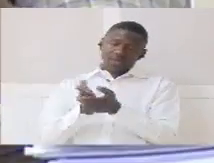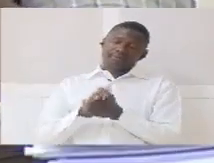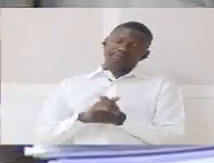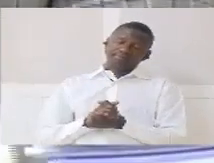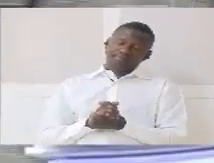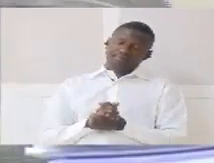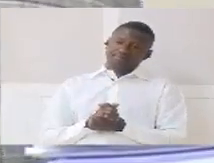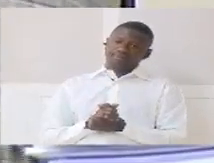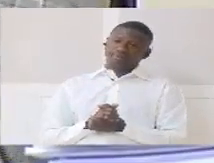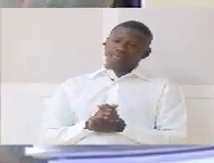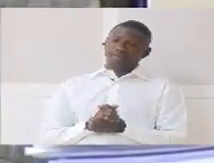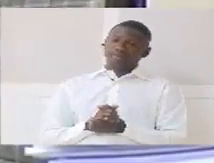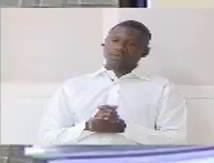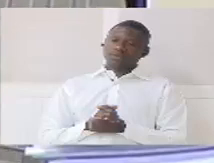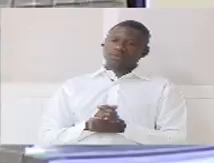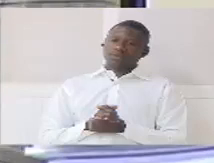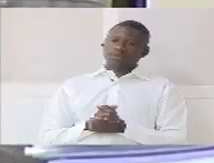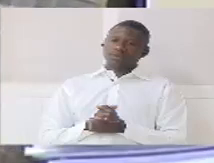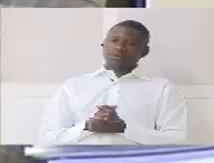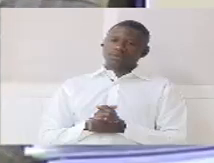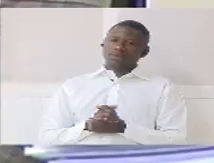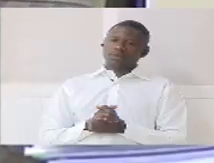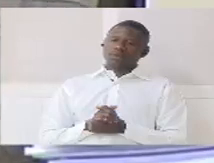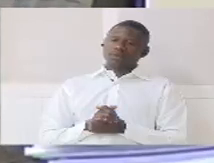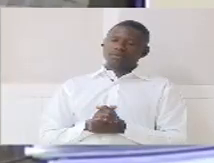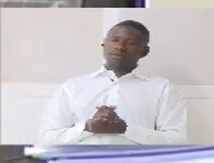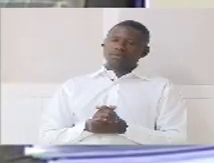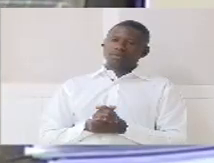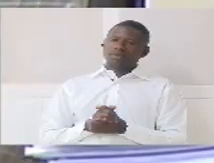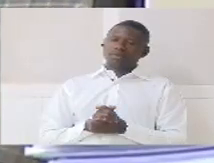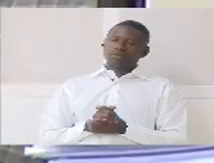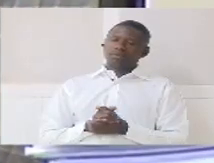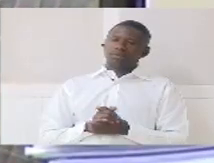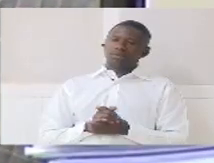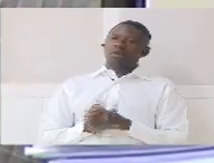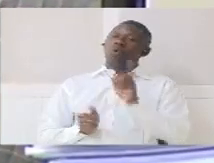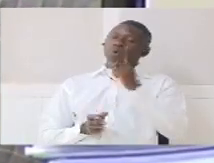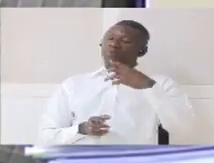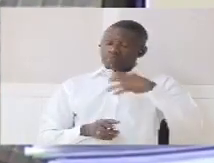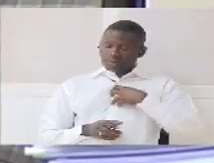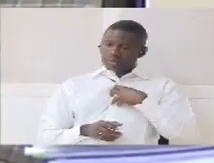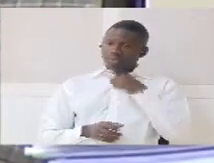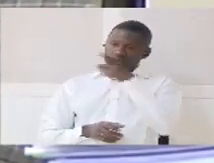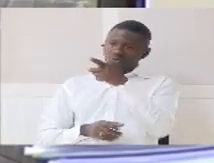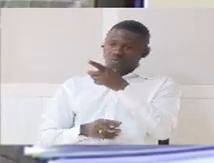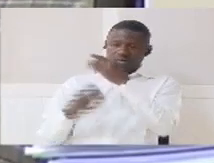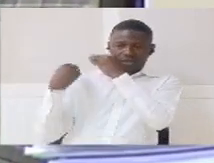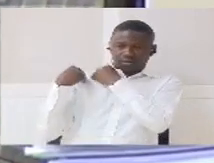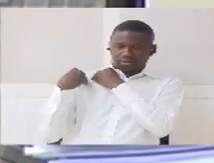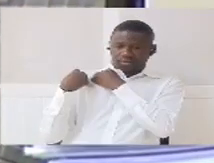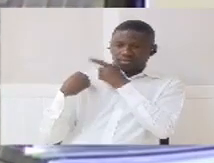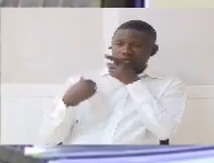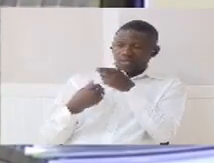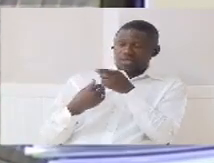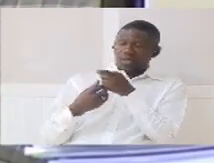too far. Yeah. All I am after is, yeah, as a prison officer, yes, sir, did you